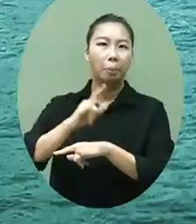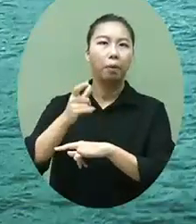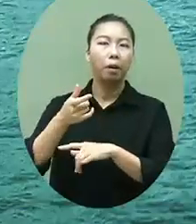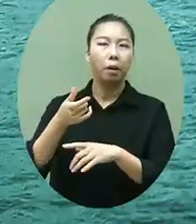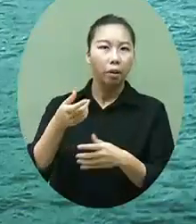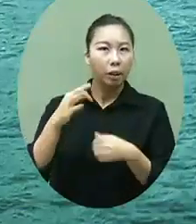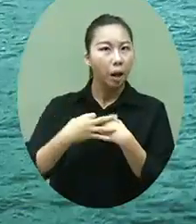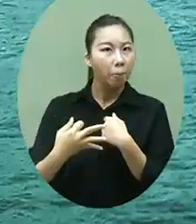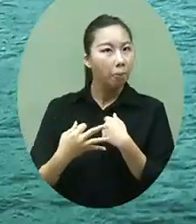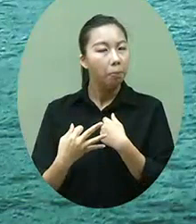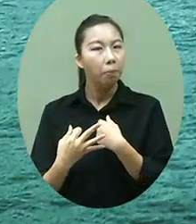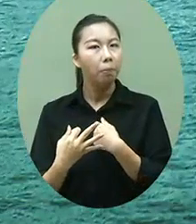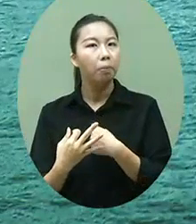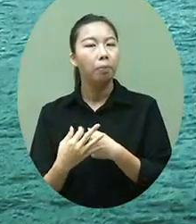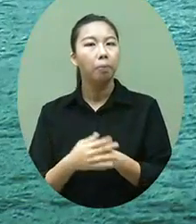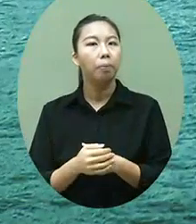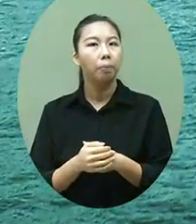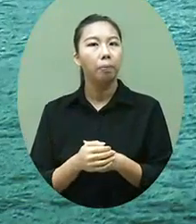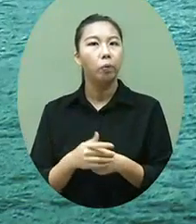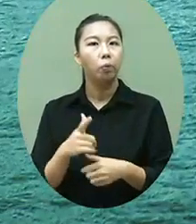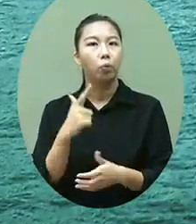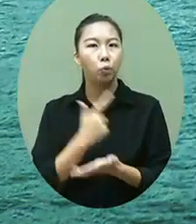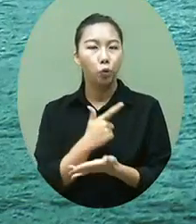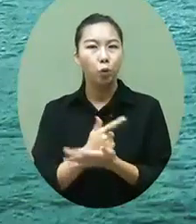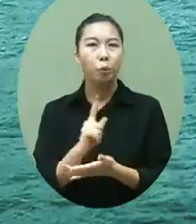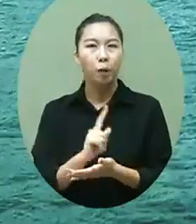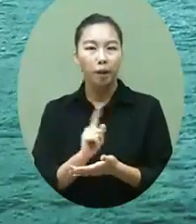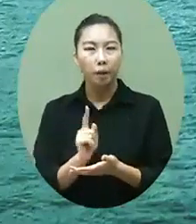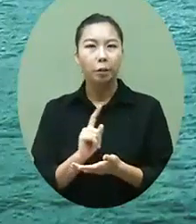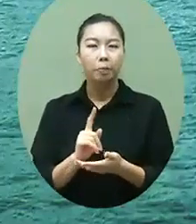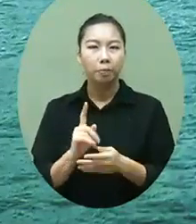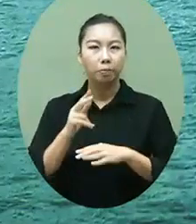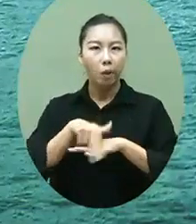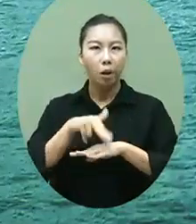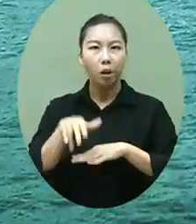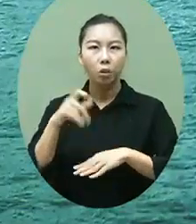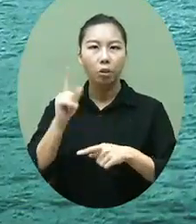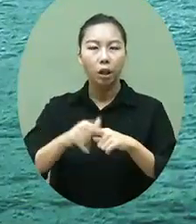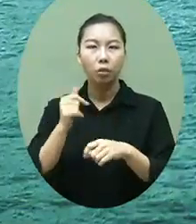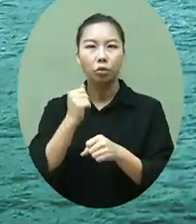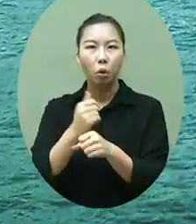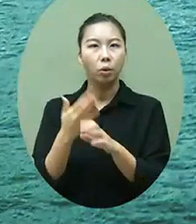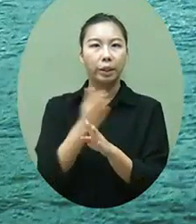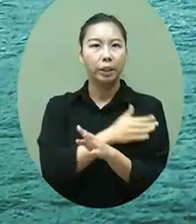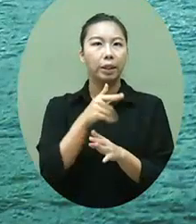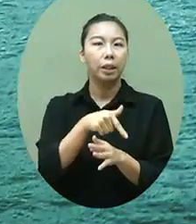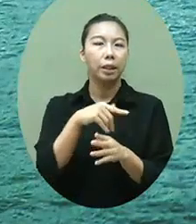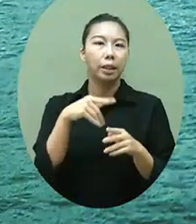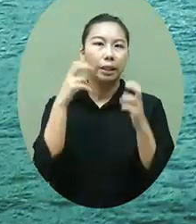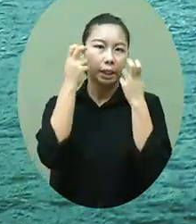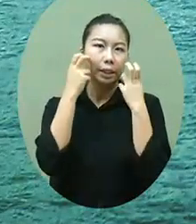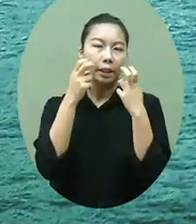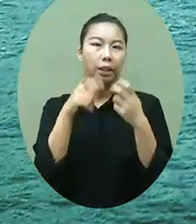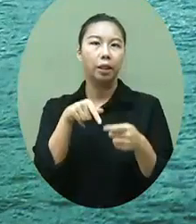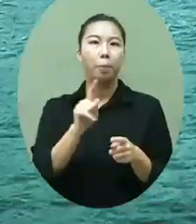important part is to carry out the proposals that we have made earlier to the Legislative